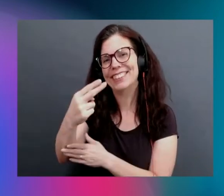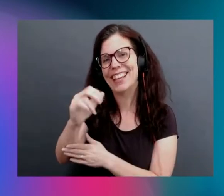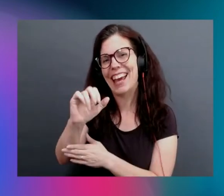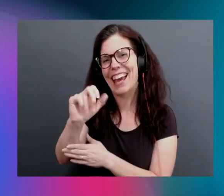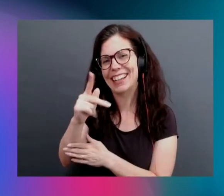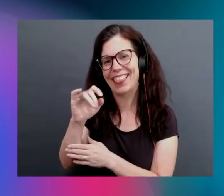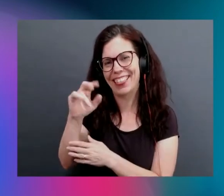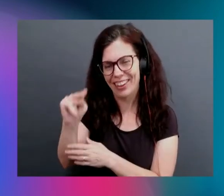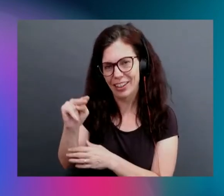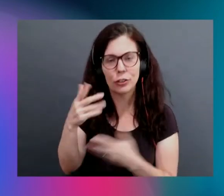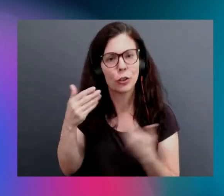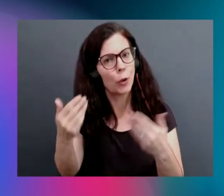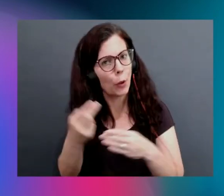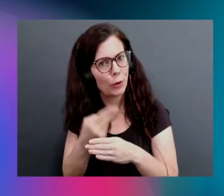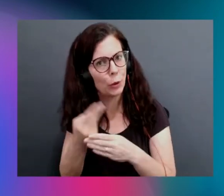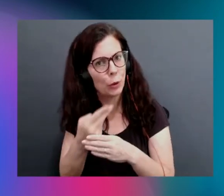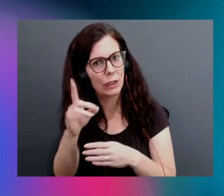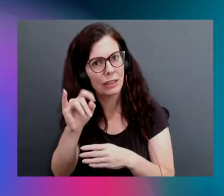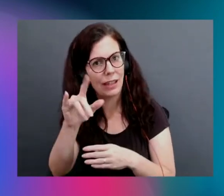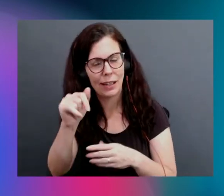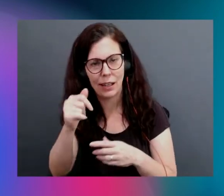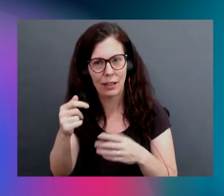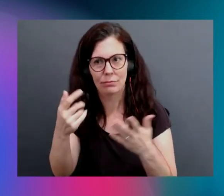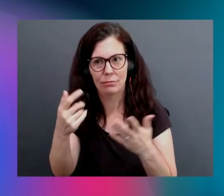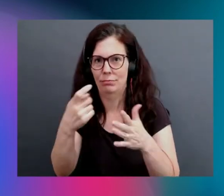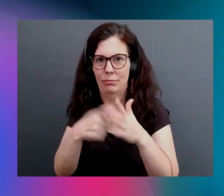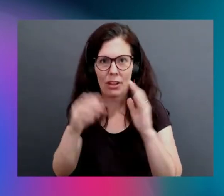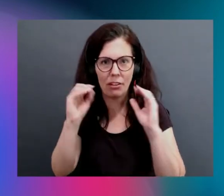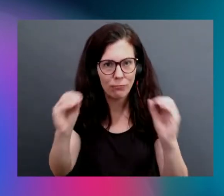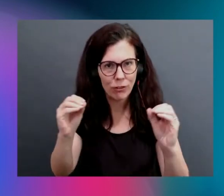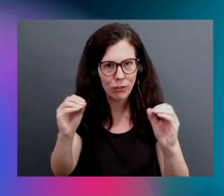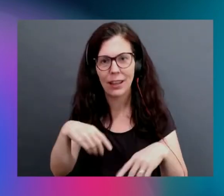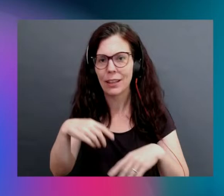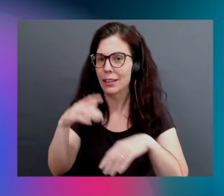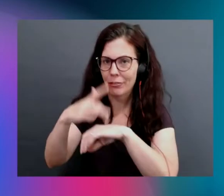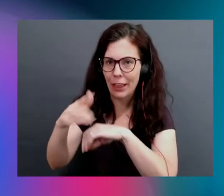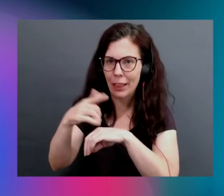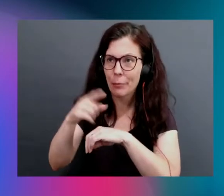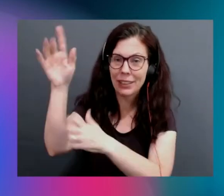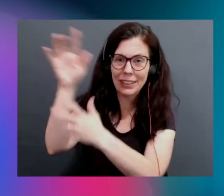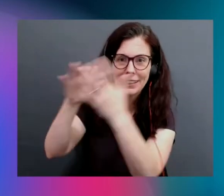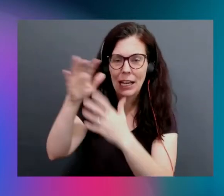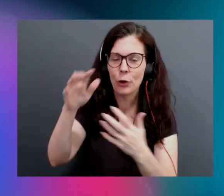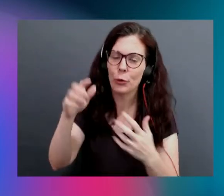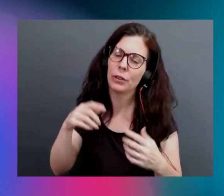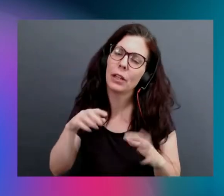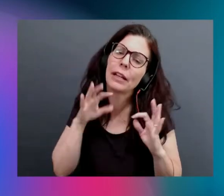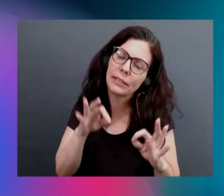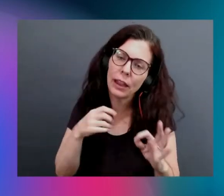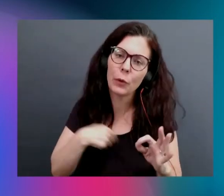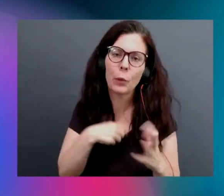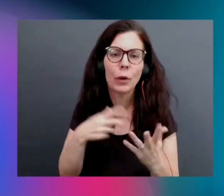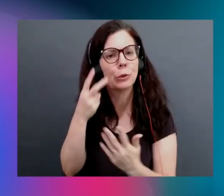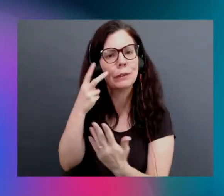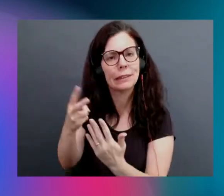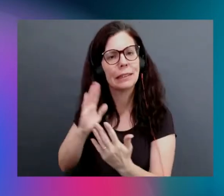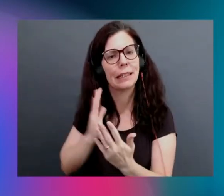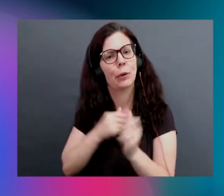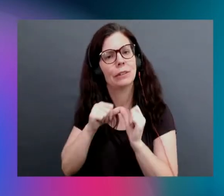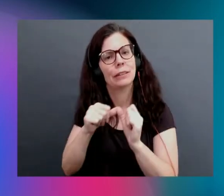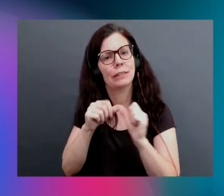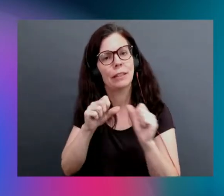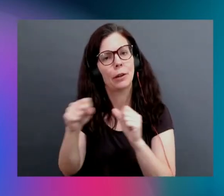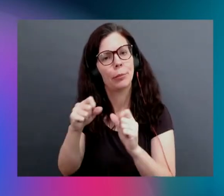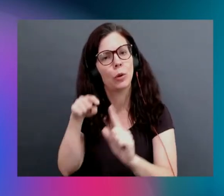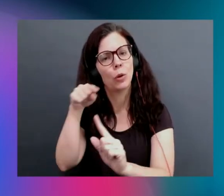this data. It's free and available in the cloud, and we ideally would love people to look at the Sustainable Development Goals and try to build some